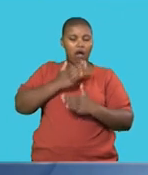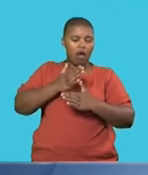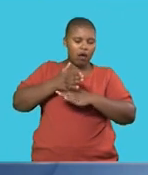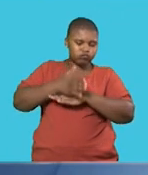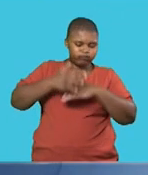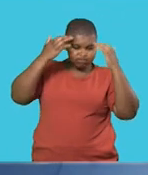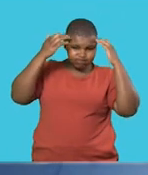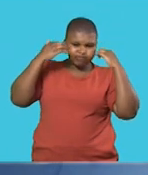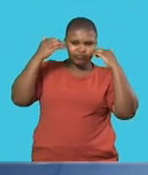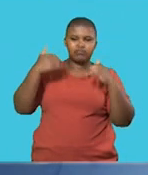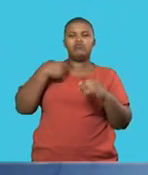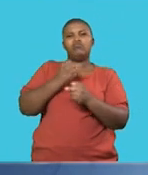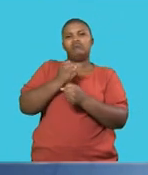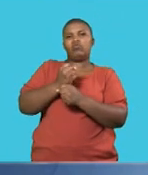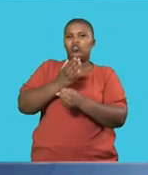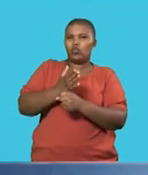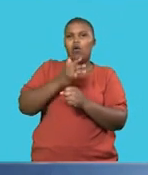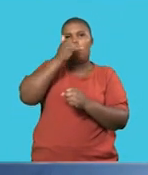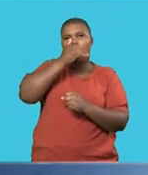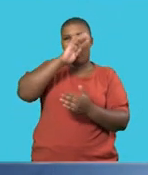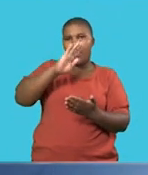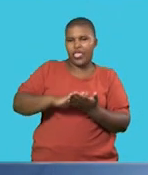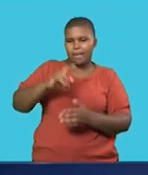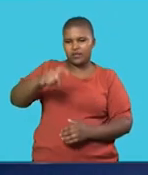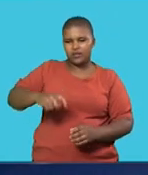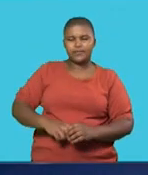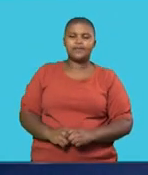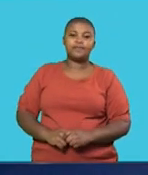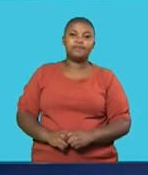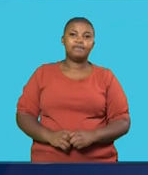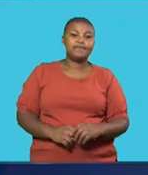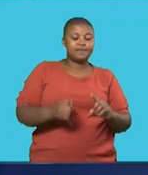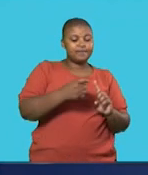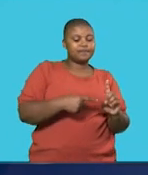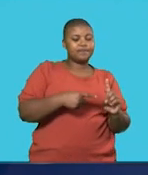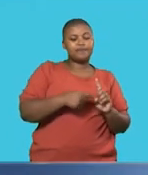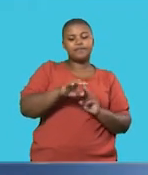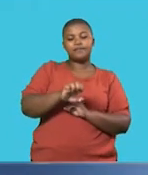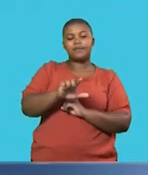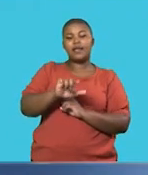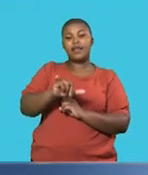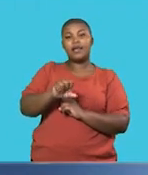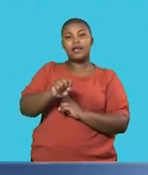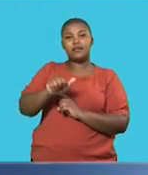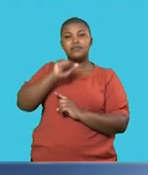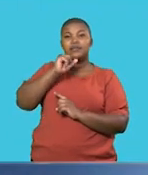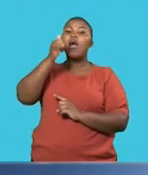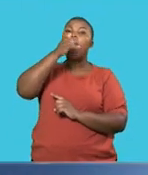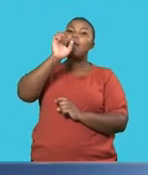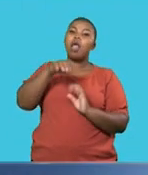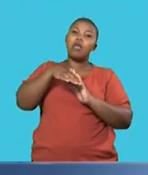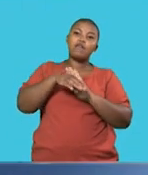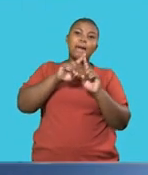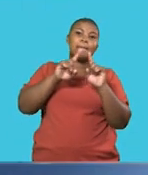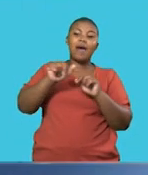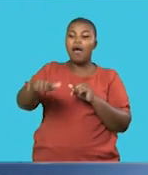we are doing our level best to can reduce crime. Umawela ubese veza ukuthi na kuba lezi zibalo zehlile kodwa kusekhona izindawo namanje